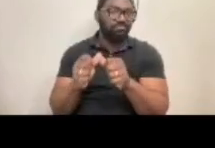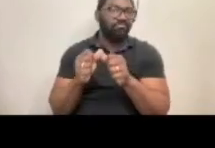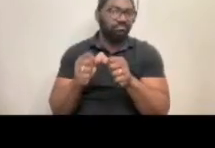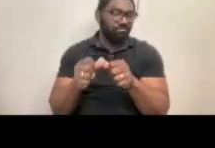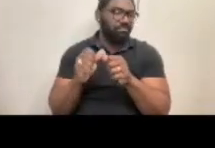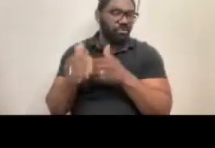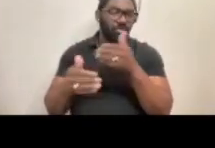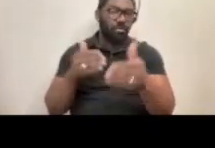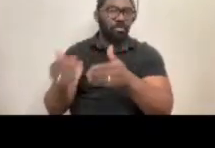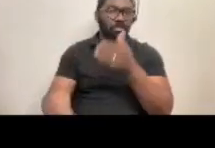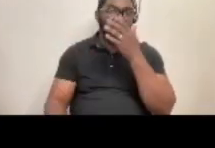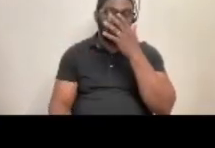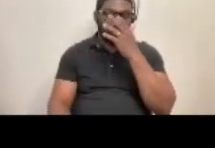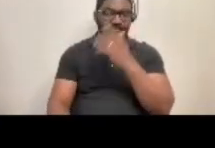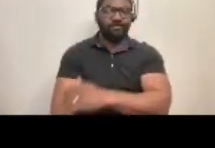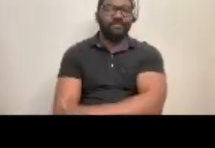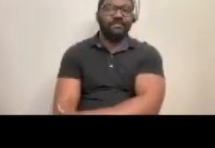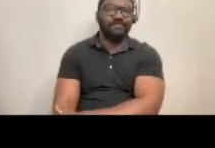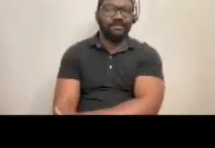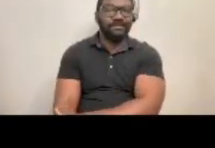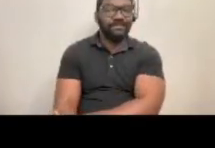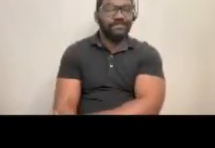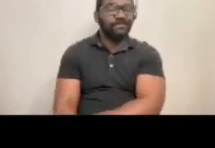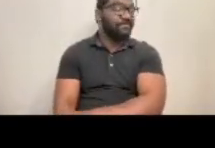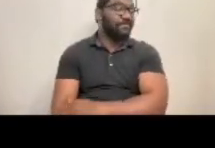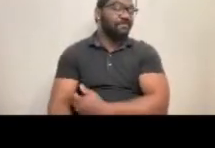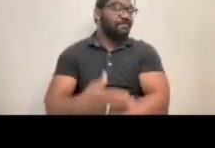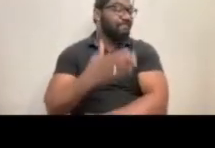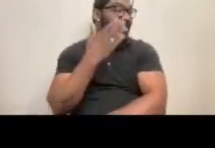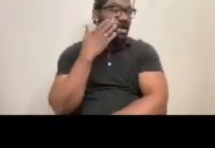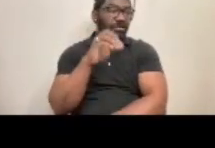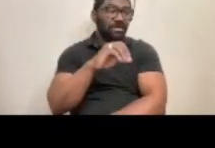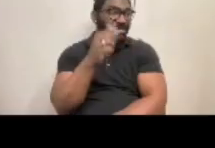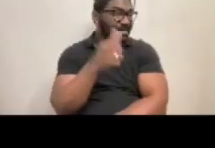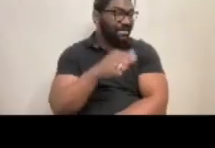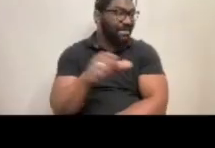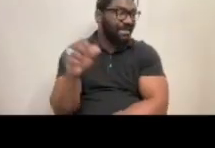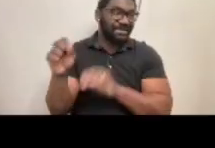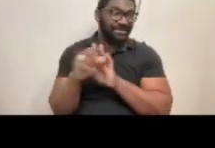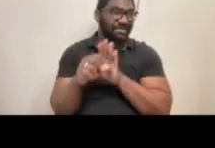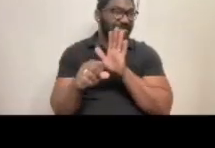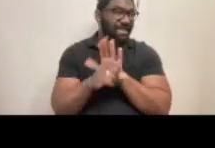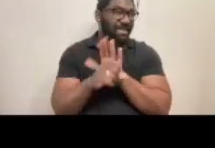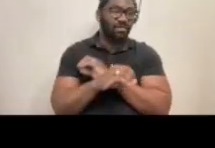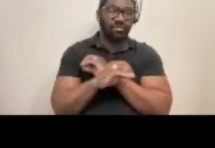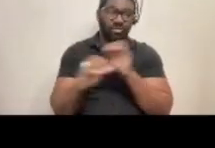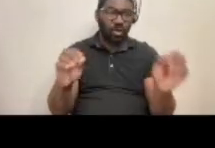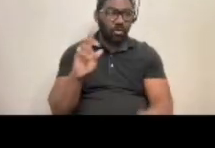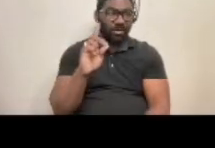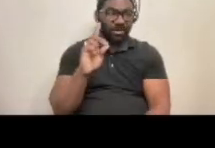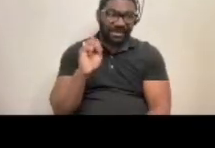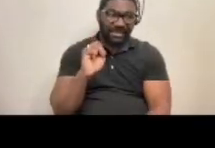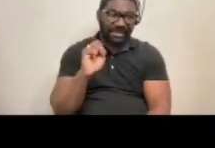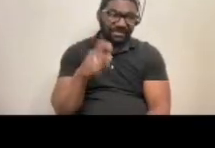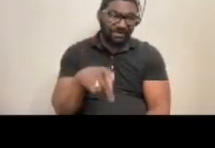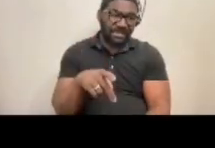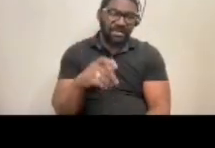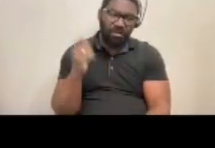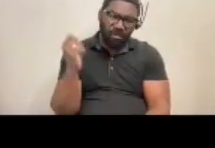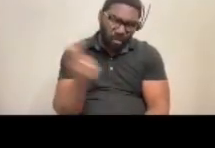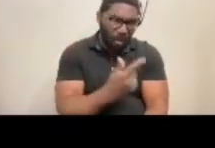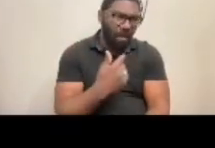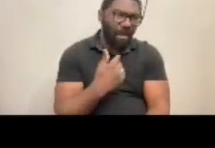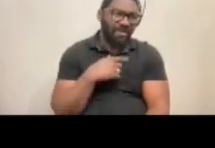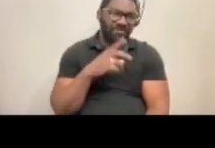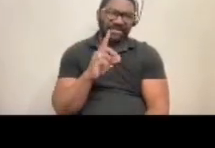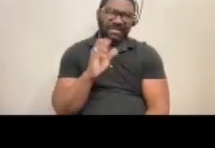That's awesome. Yeah, and I don't know a single state that doesn't have a need for direct support professionals. The need is really strong. So I'm